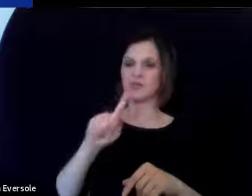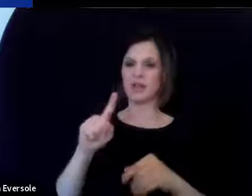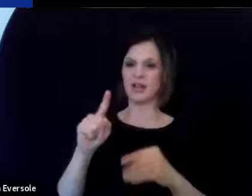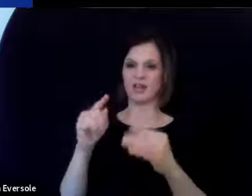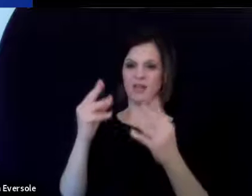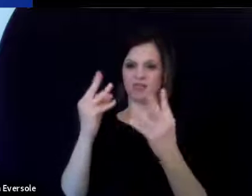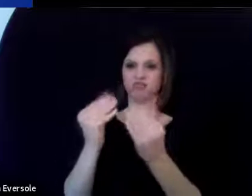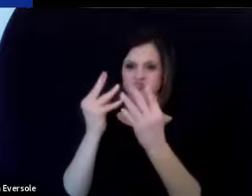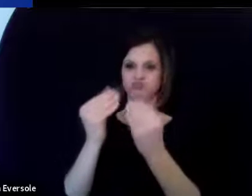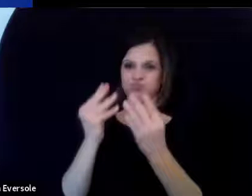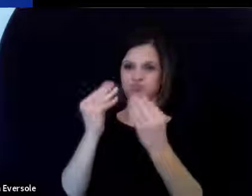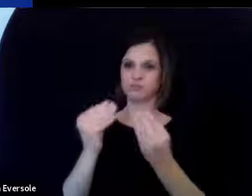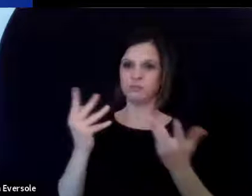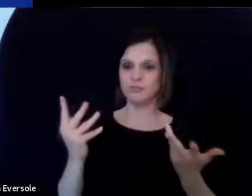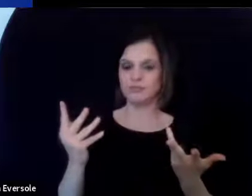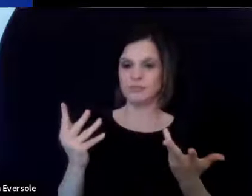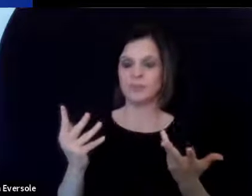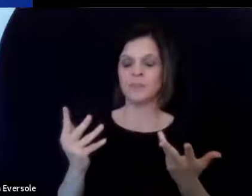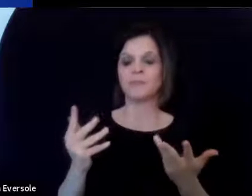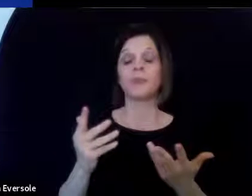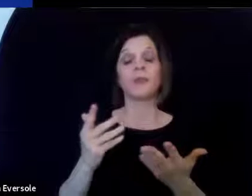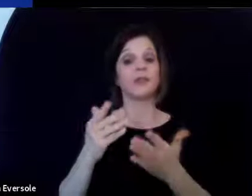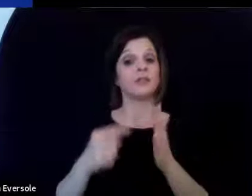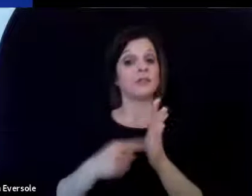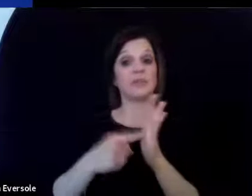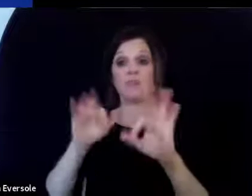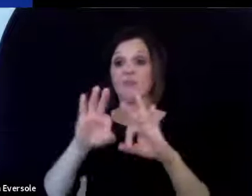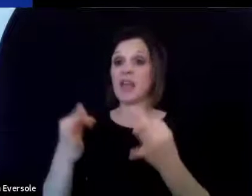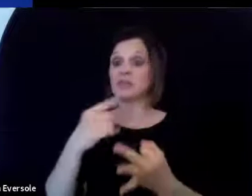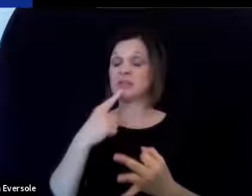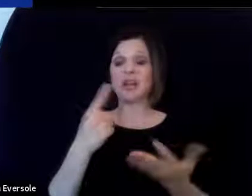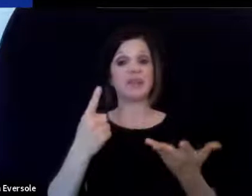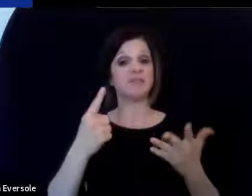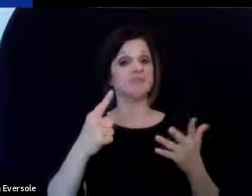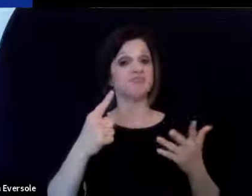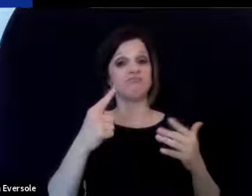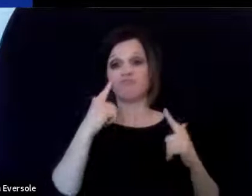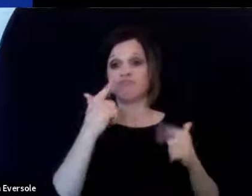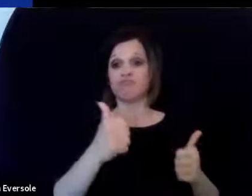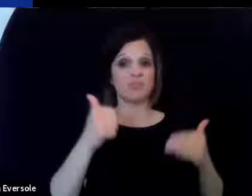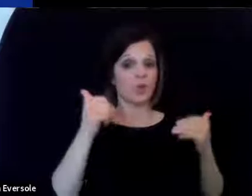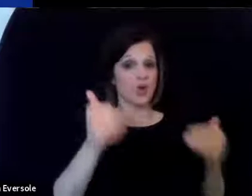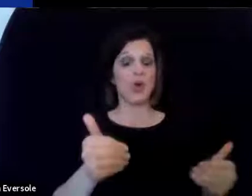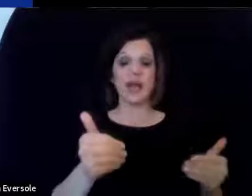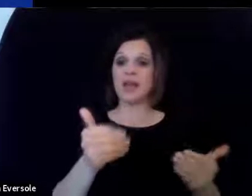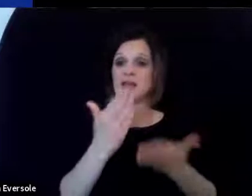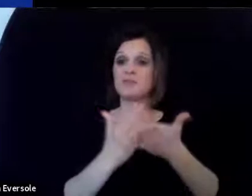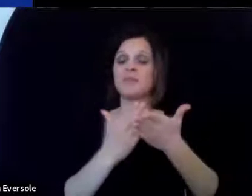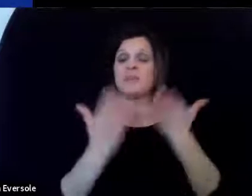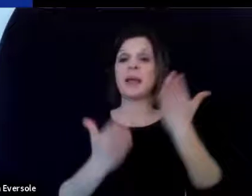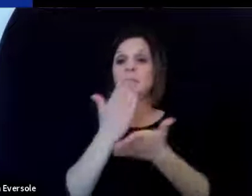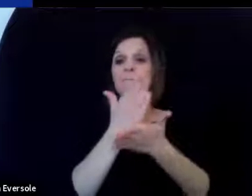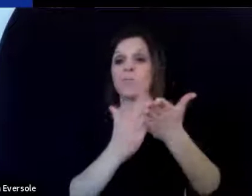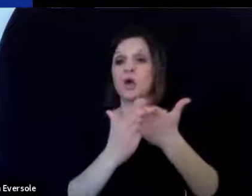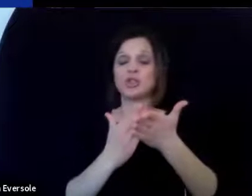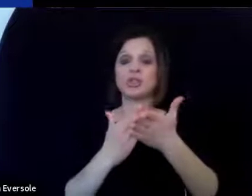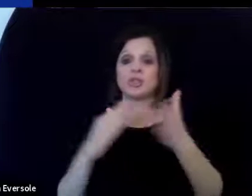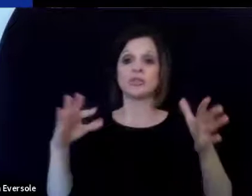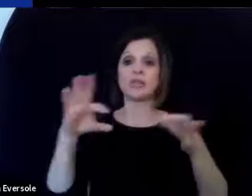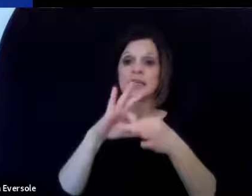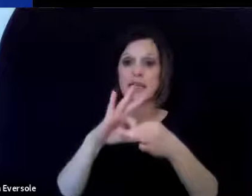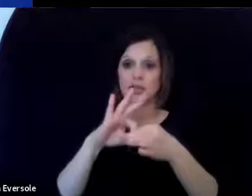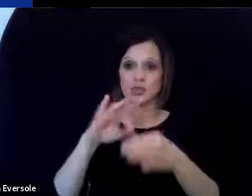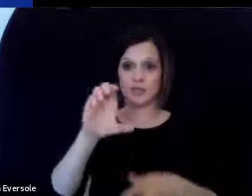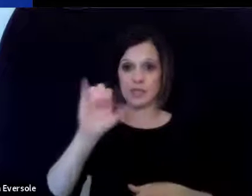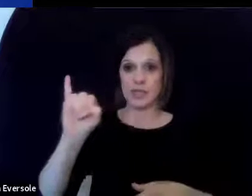it's a partial insertion, thinking their kids will benefit from that to hear environmental sounds, even if they can't hear the full speech